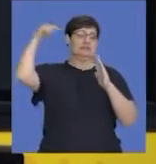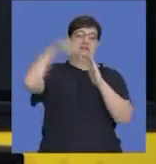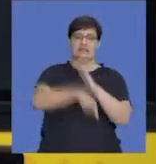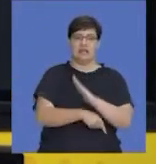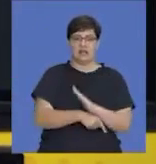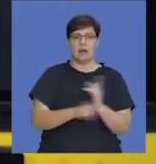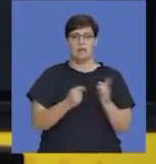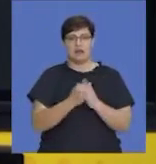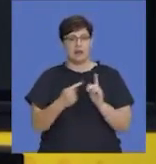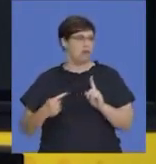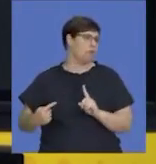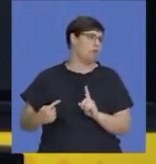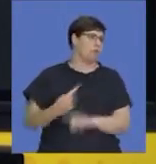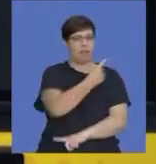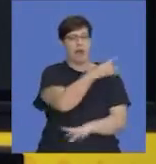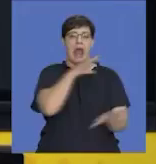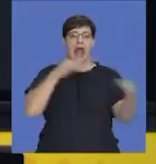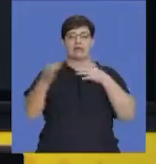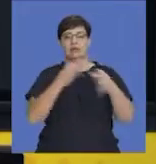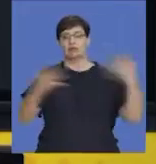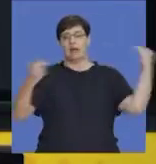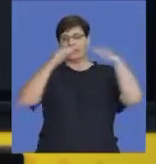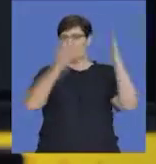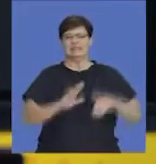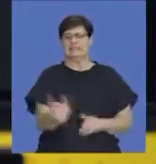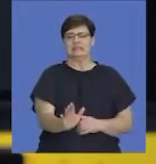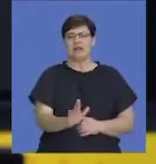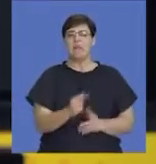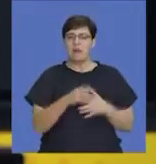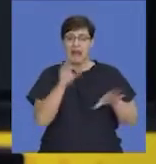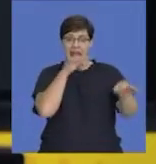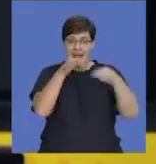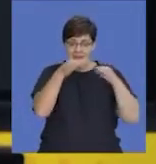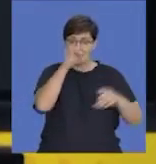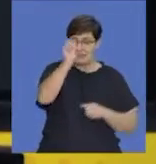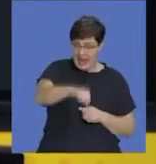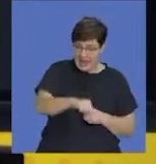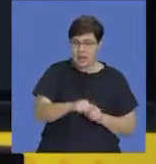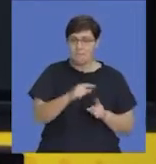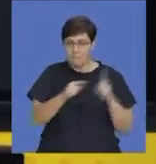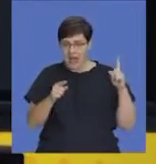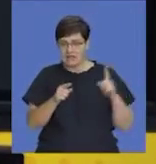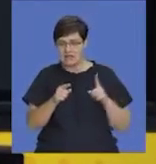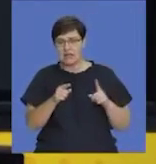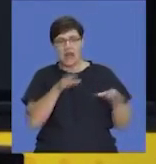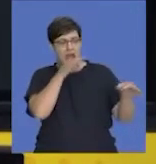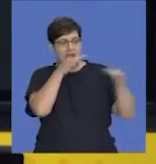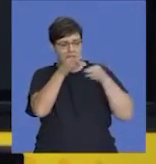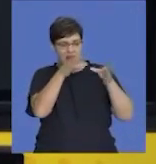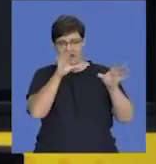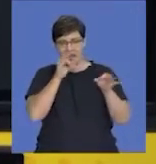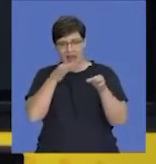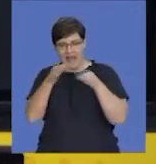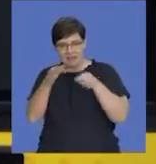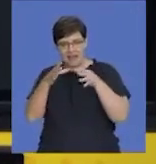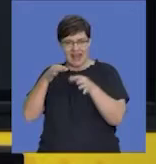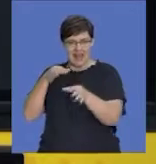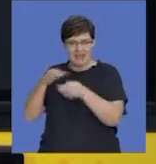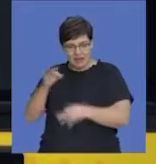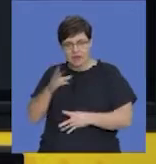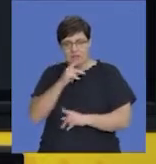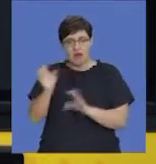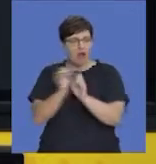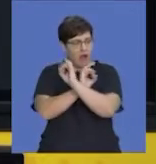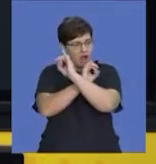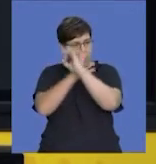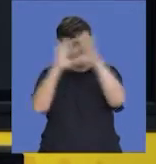the plot of the essay. So as much as we need to be descriptive, we need to include descriptions that allows the reader to see what